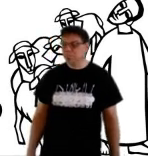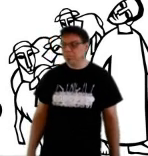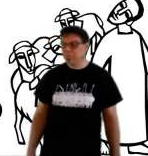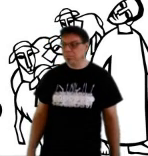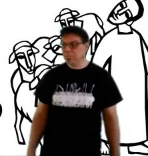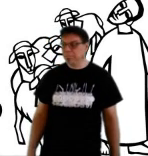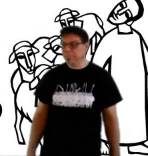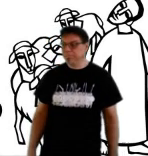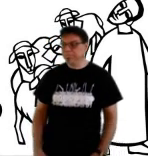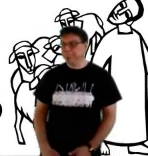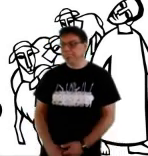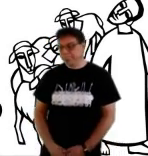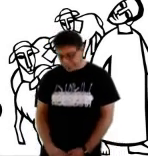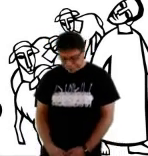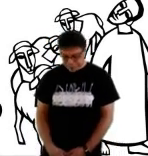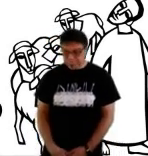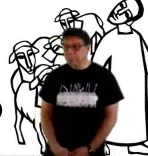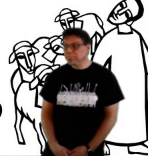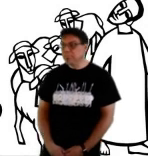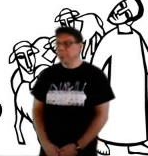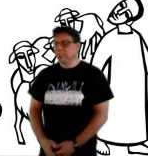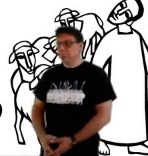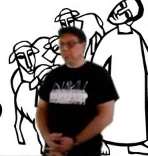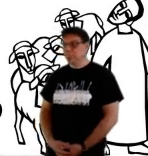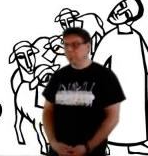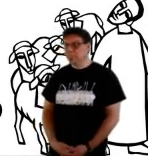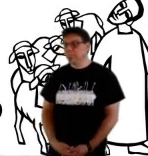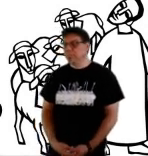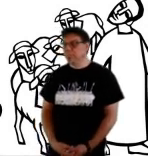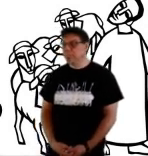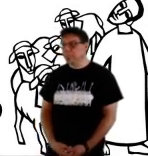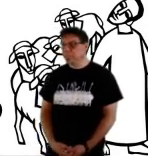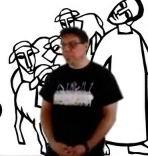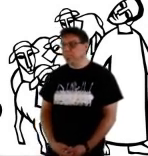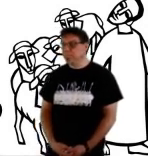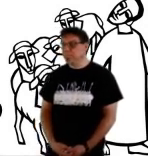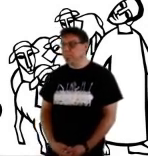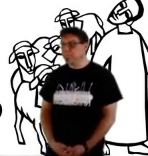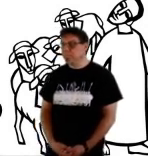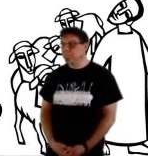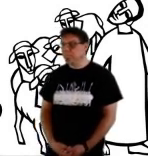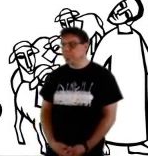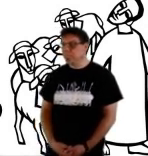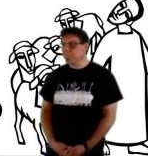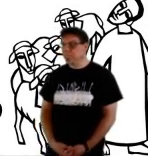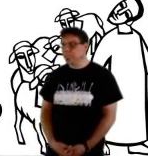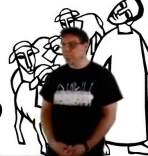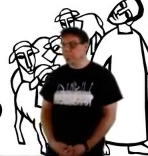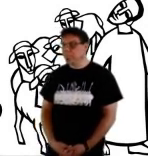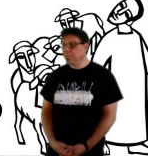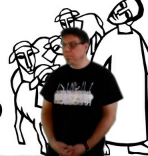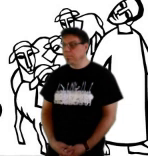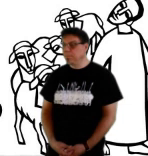Lord. Very truly, I tell you, anyone who does not enter the